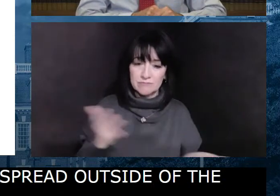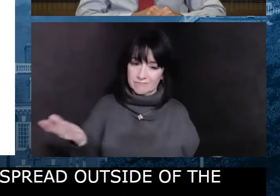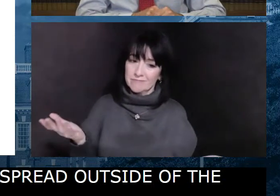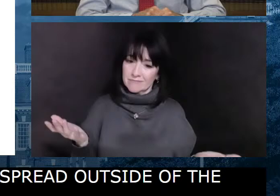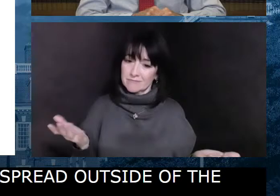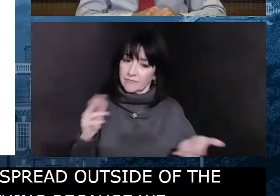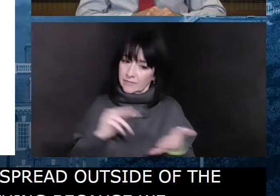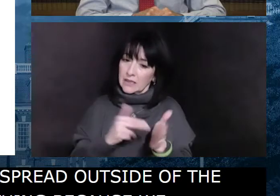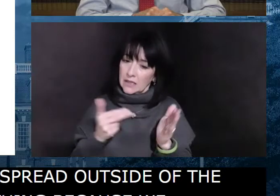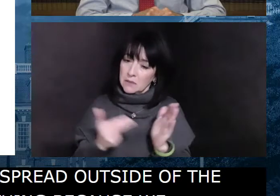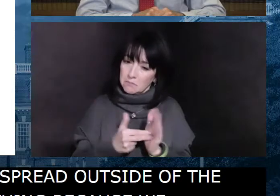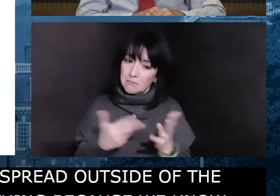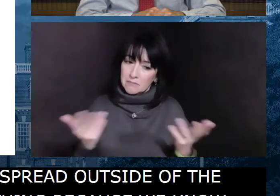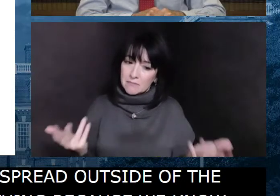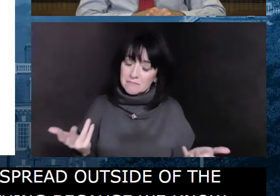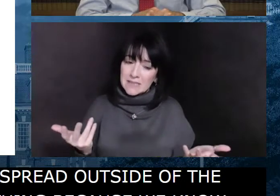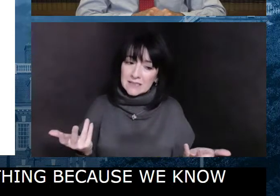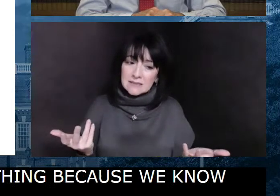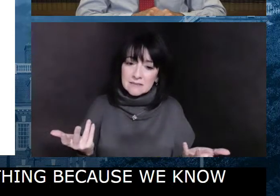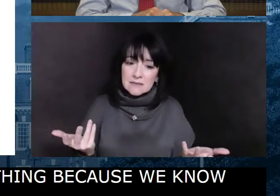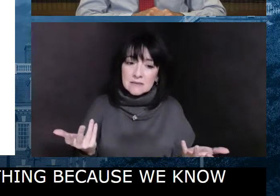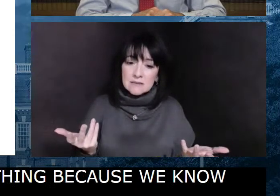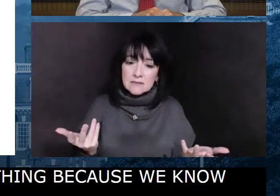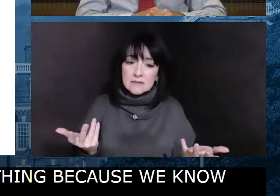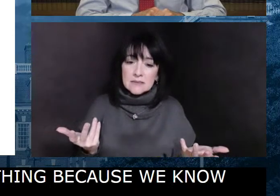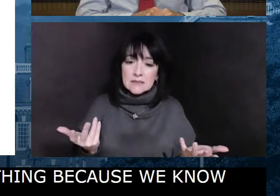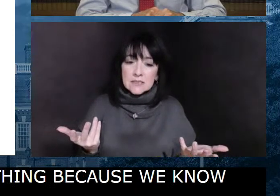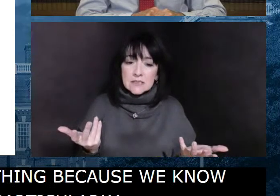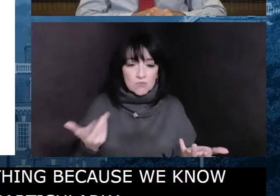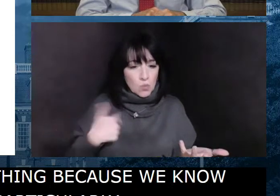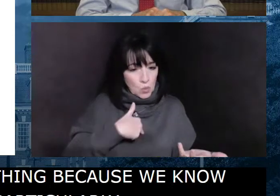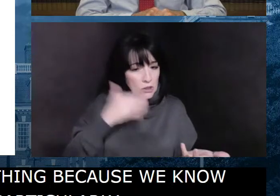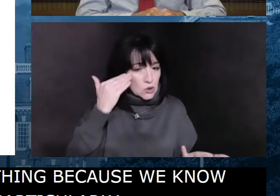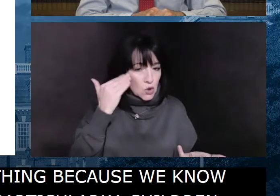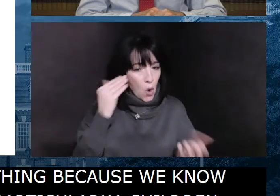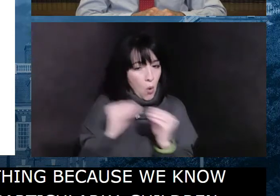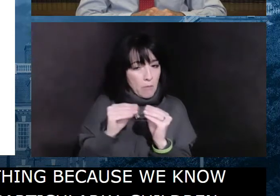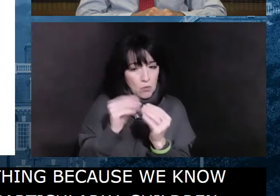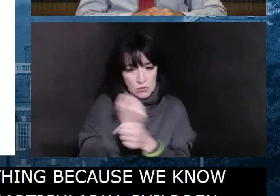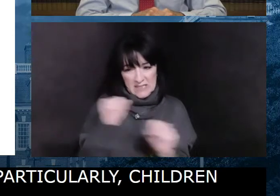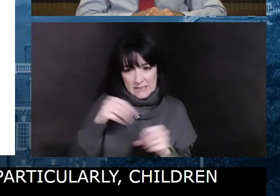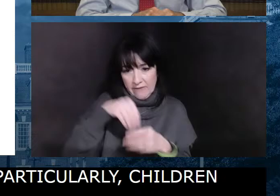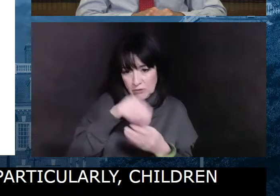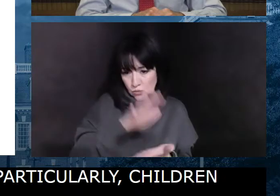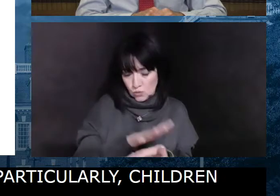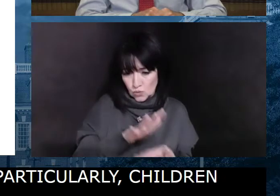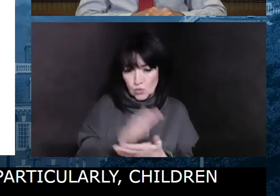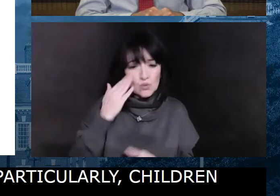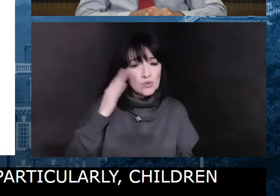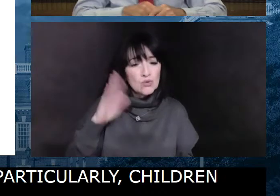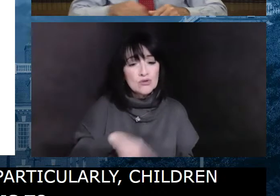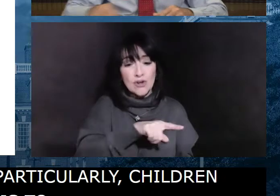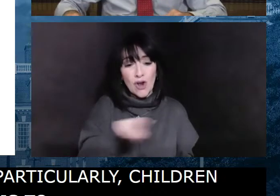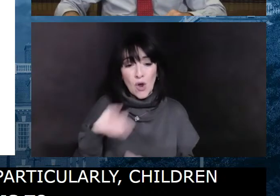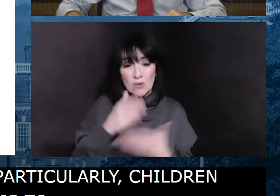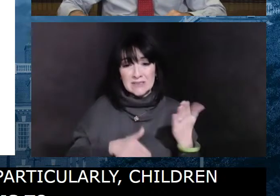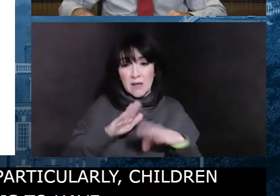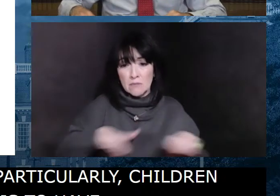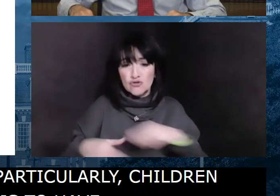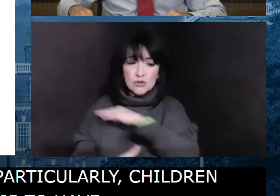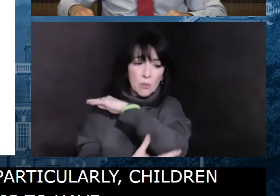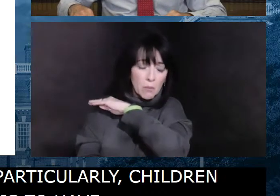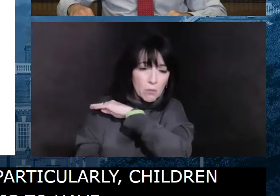from disadvantaged backgrounds, is to have that in-person instruction. So we'll continue to work on that and appreciate our